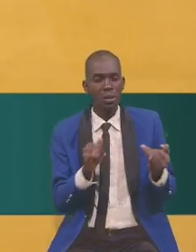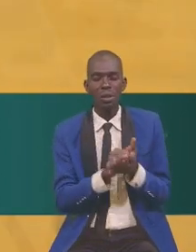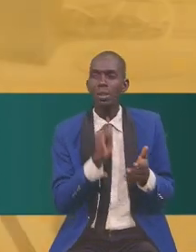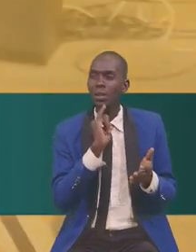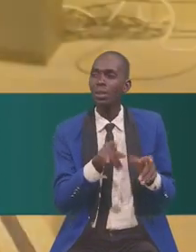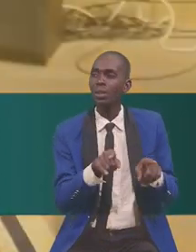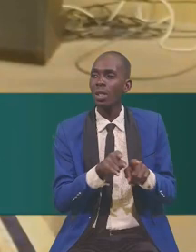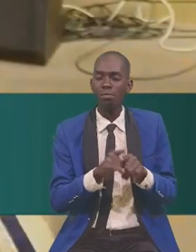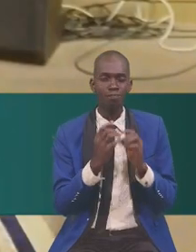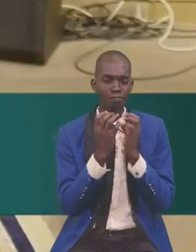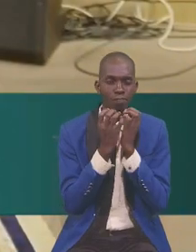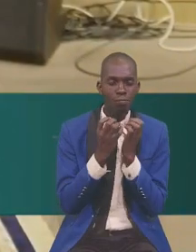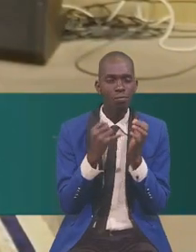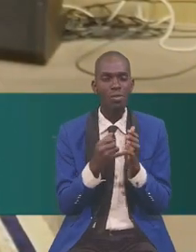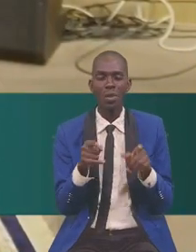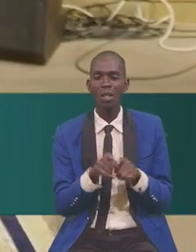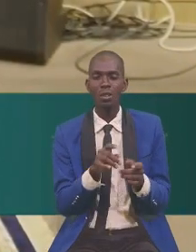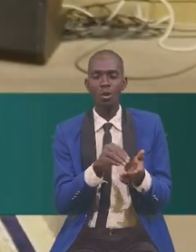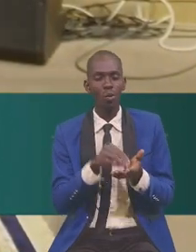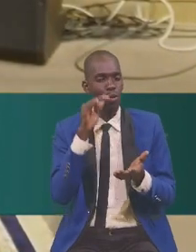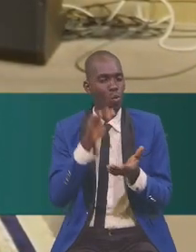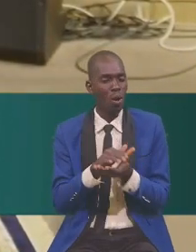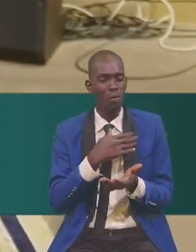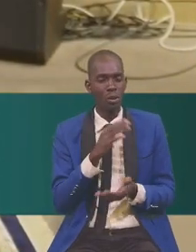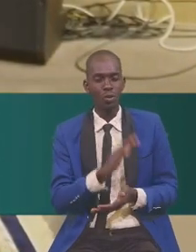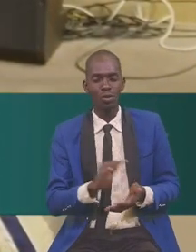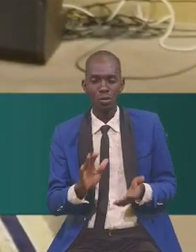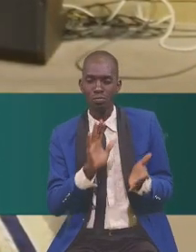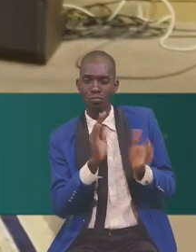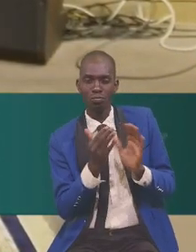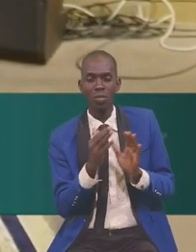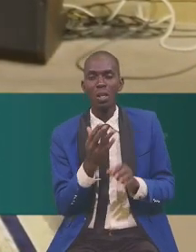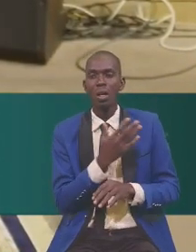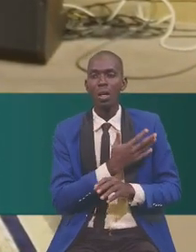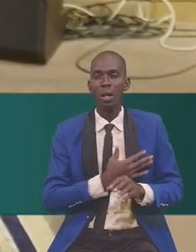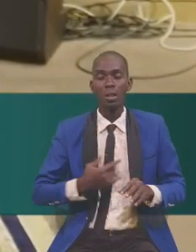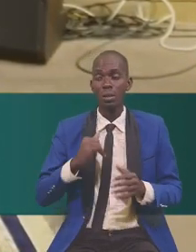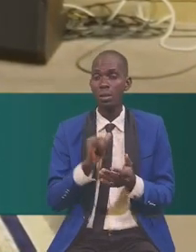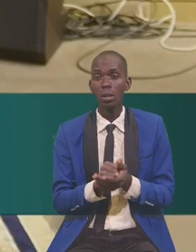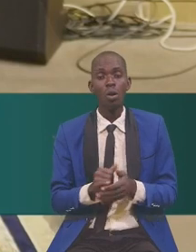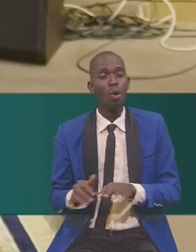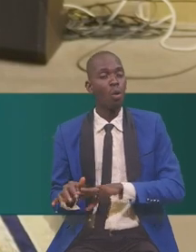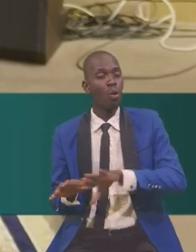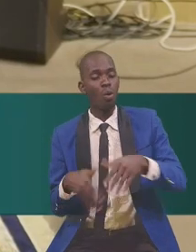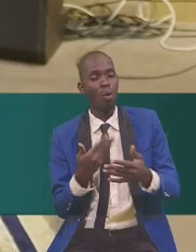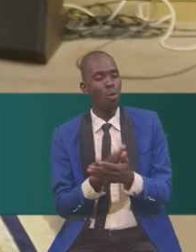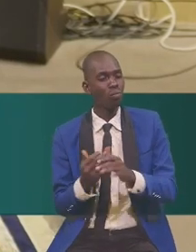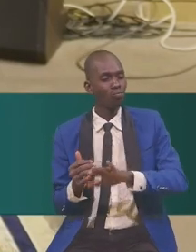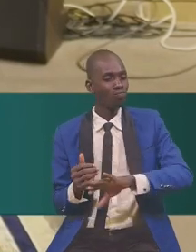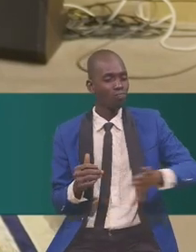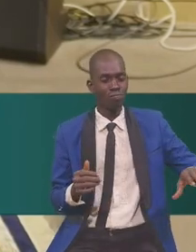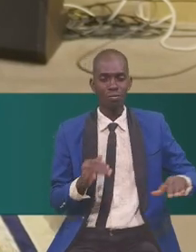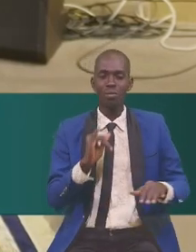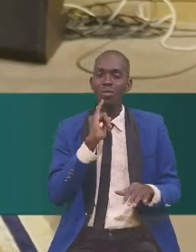spouse, and they're protecting that ceremonial law. Don't you know that this is this? And they said, no, all that is abolished. Christ